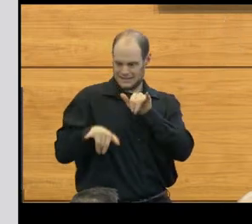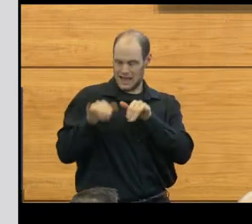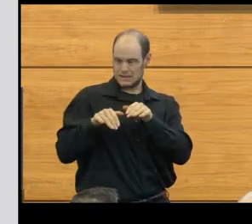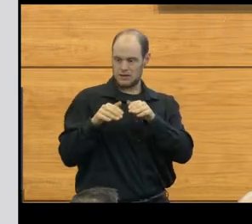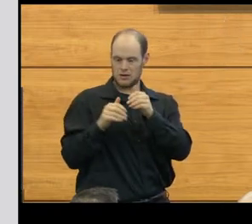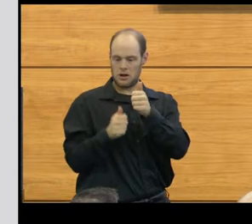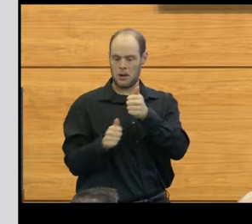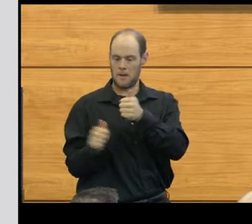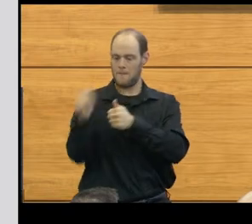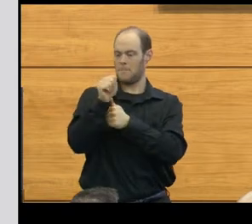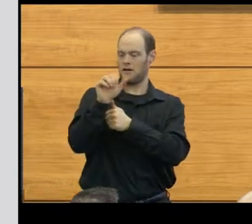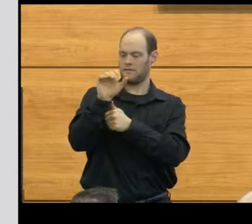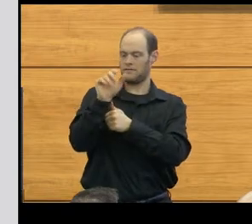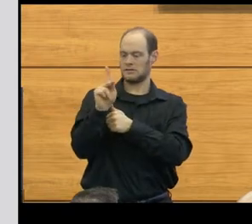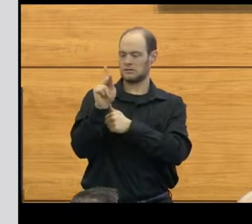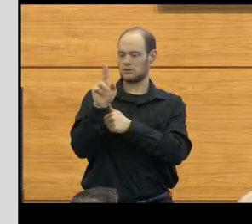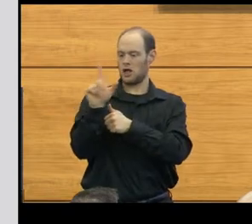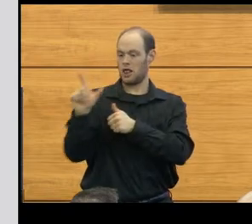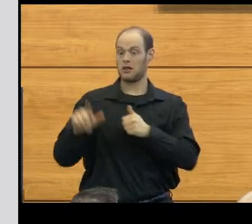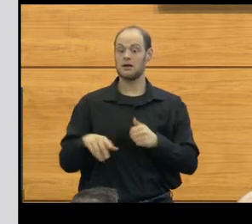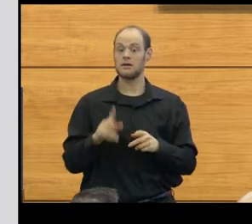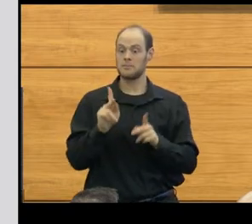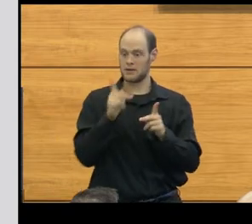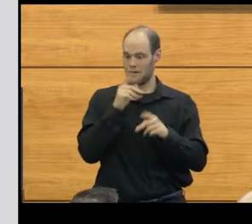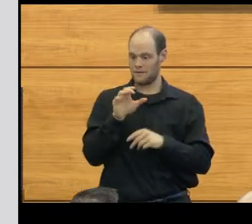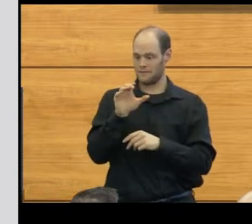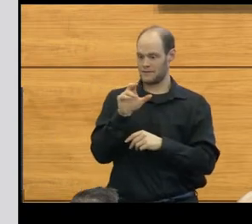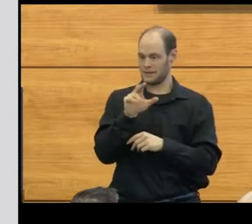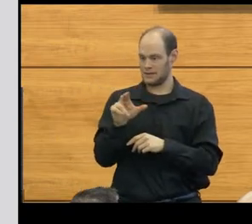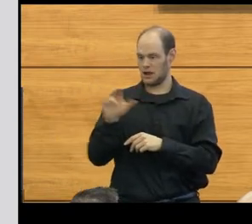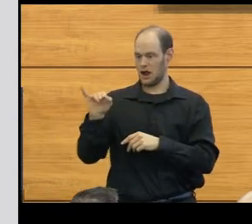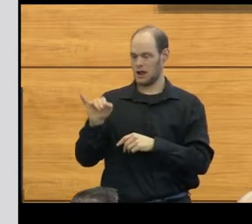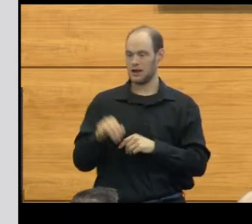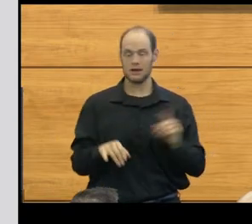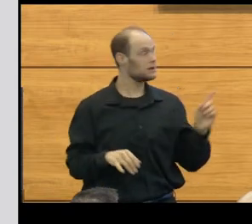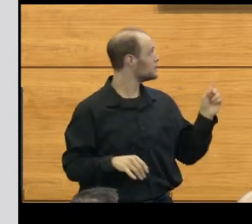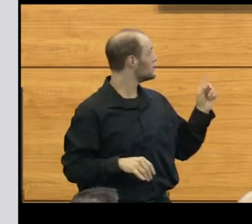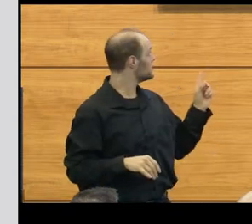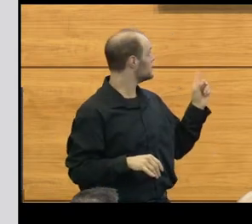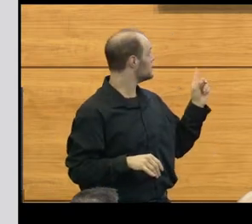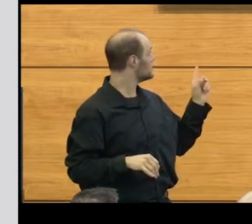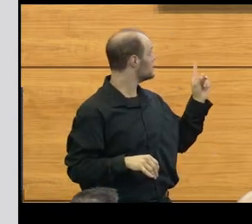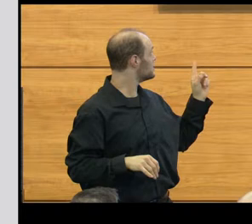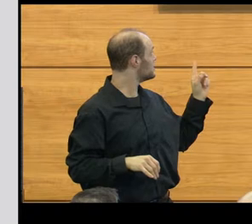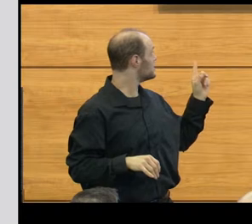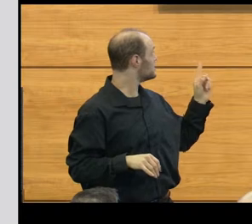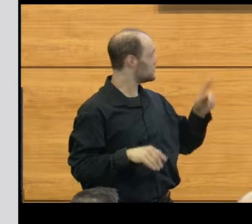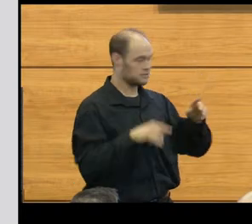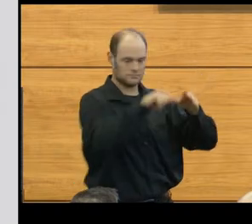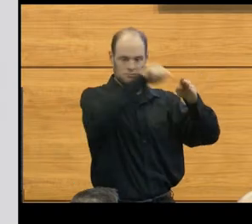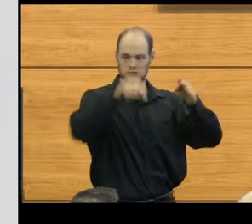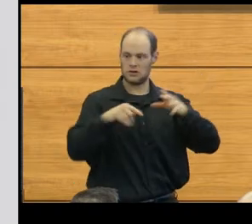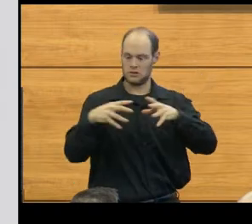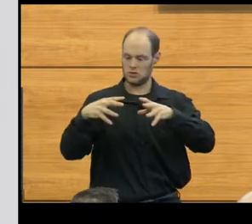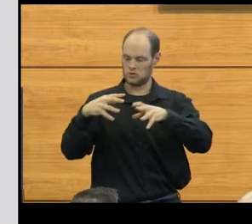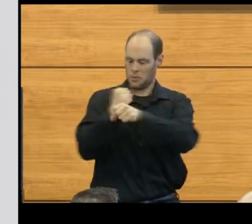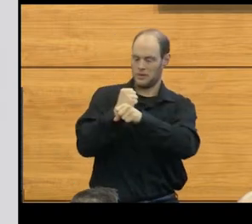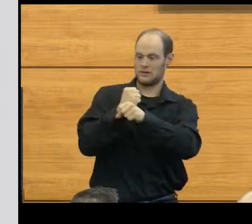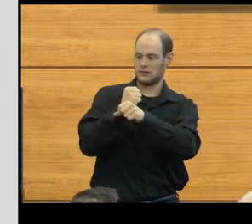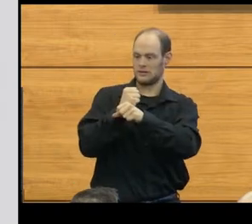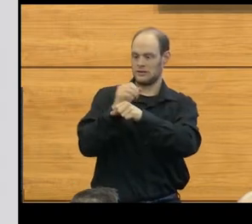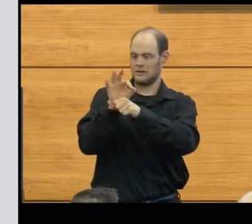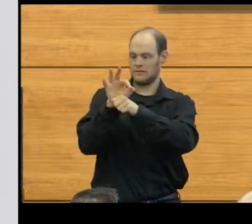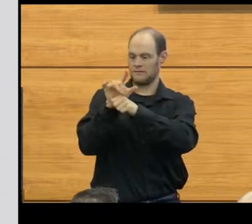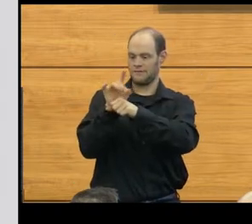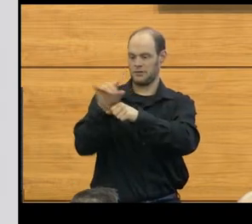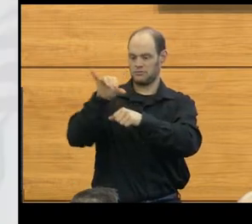above the skull base. In patients that have Chiari malformation, it actually extends down, causing a compression of the fluid